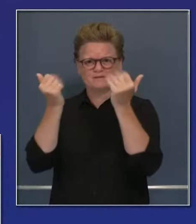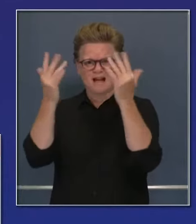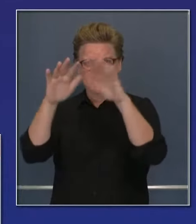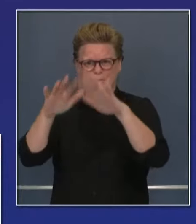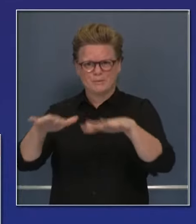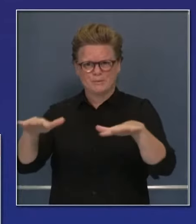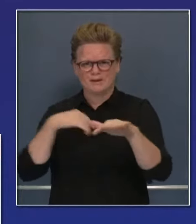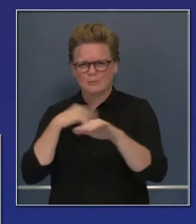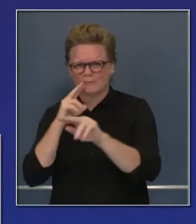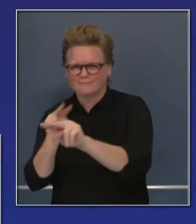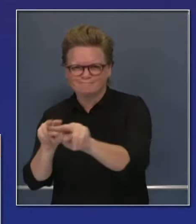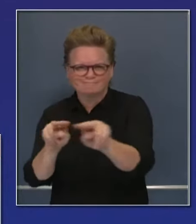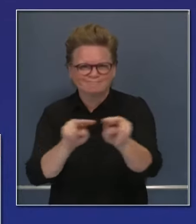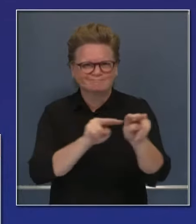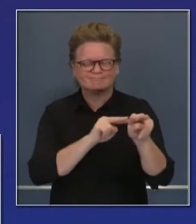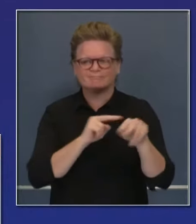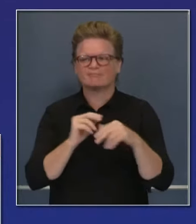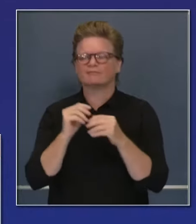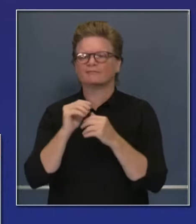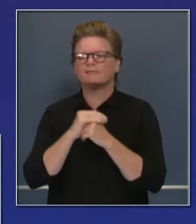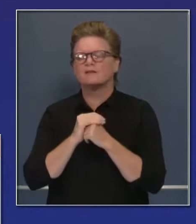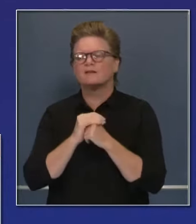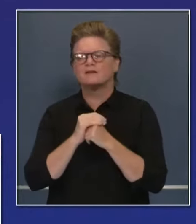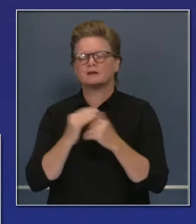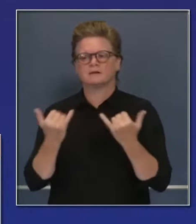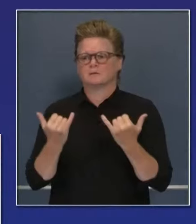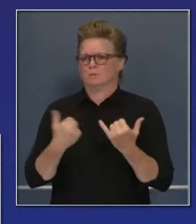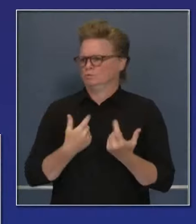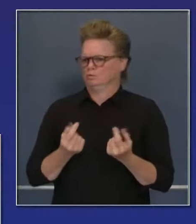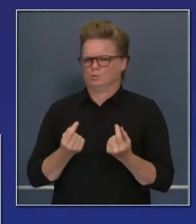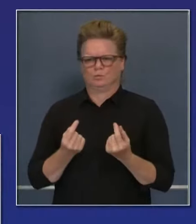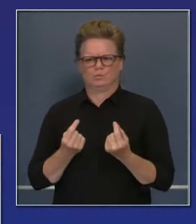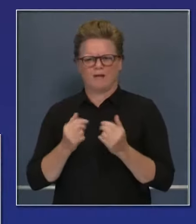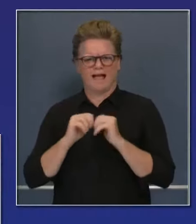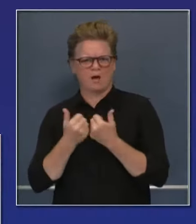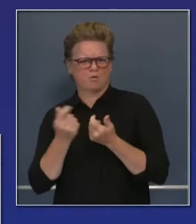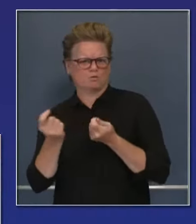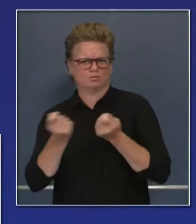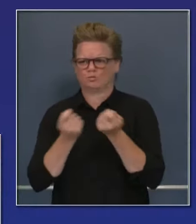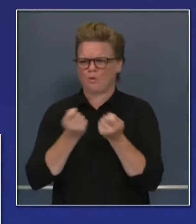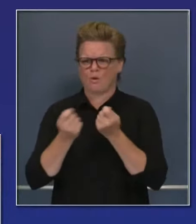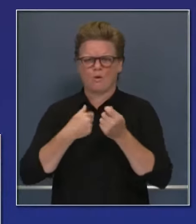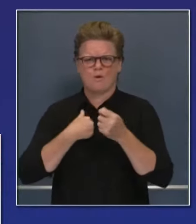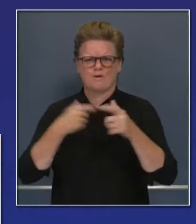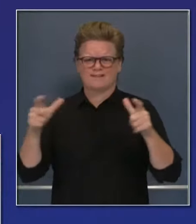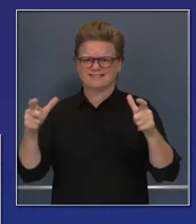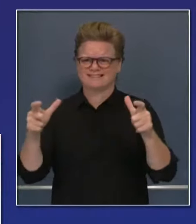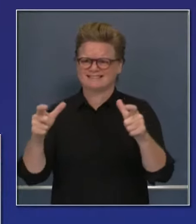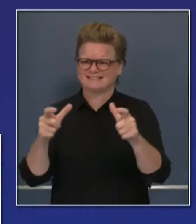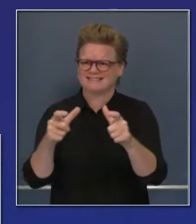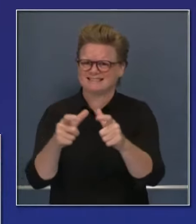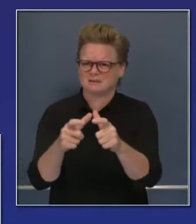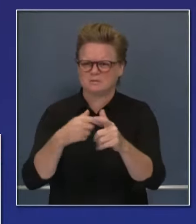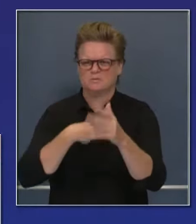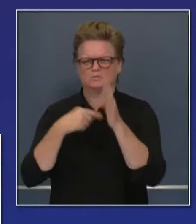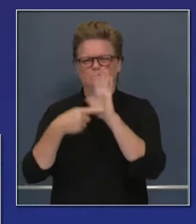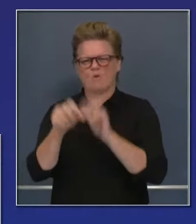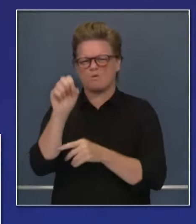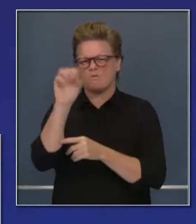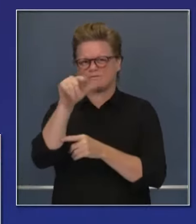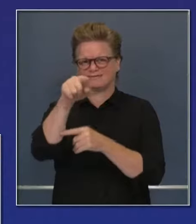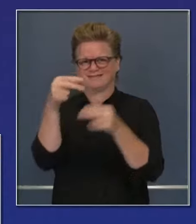me give you an update on the progress on active wildfires over the course of the last number of weeks. Just a week or so ago, 6